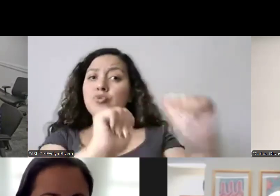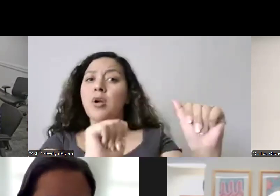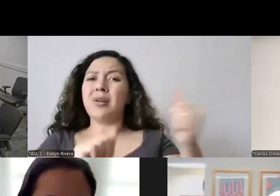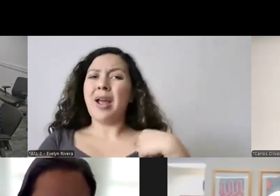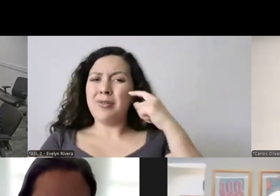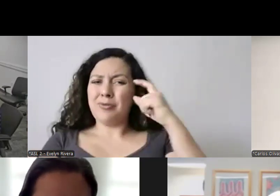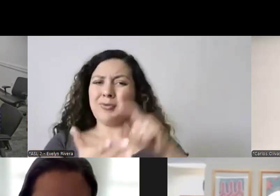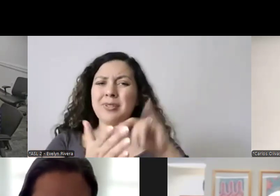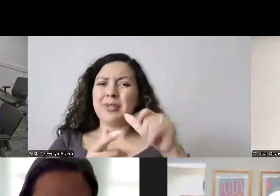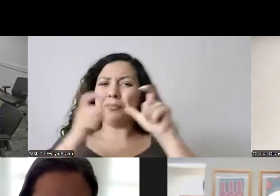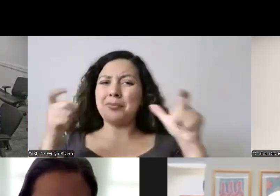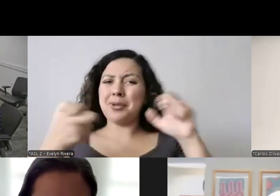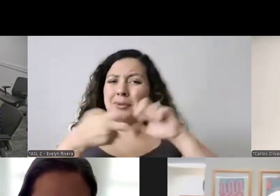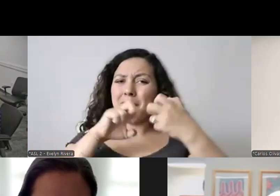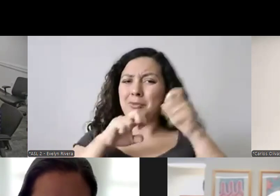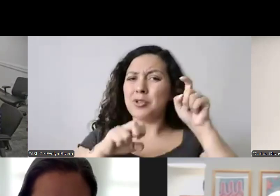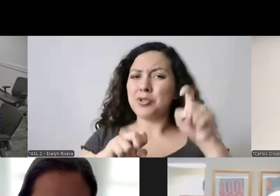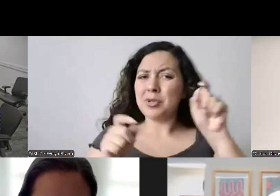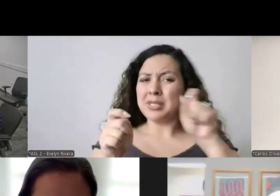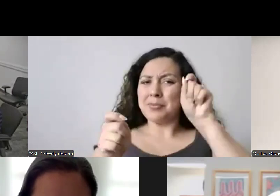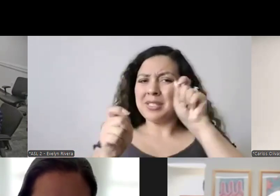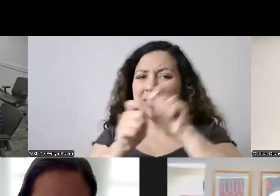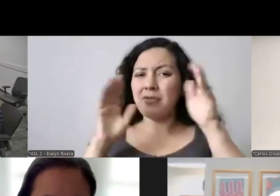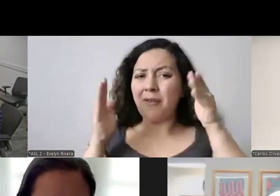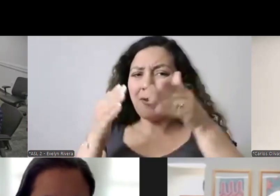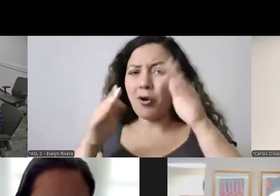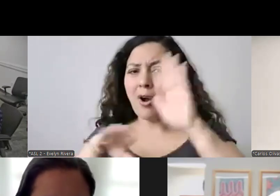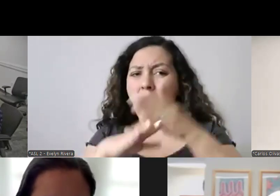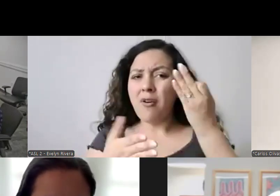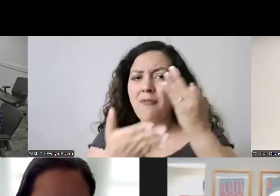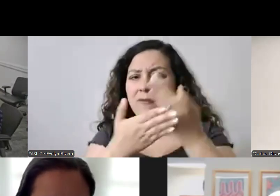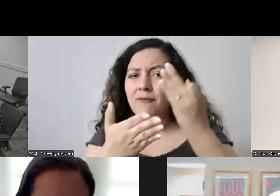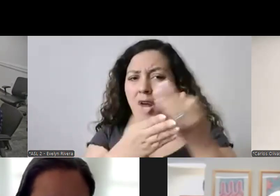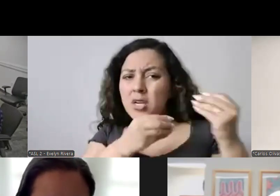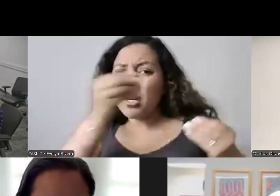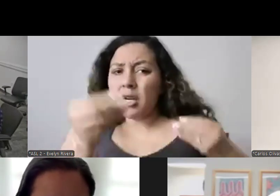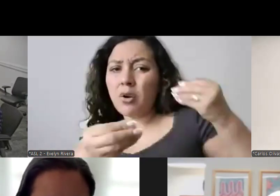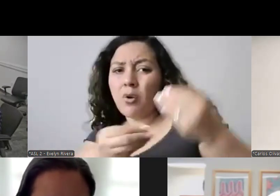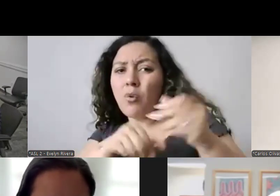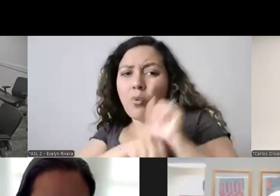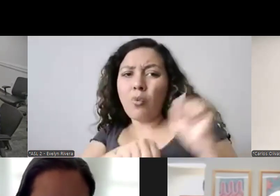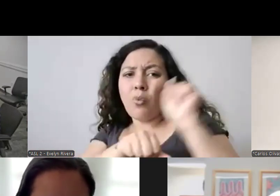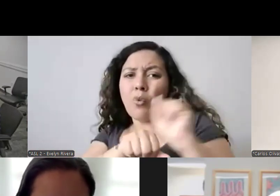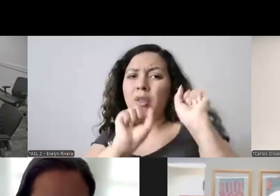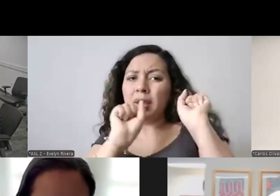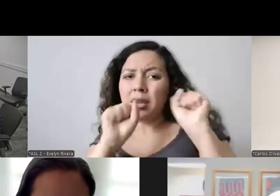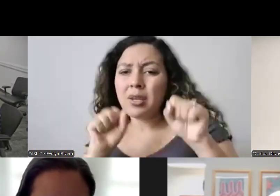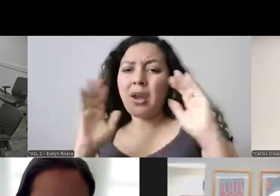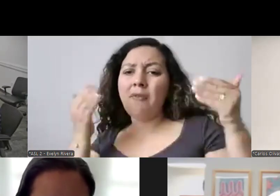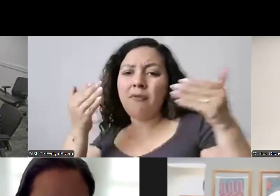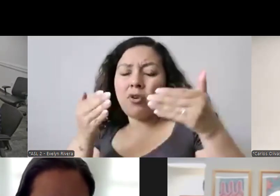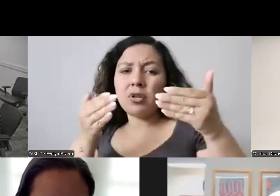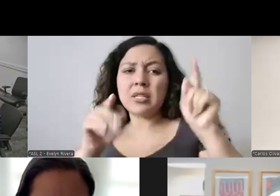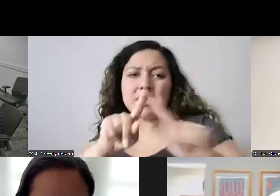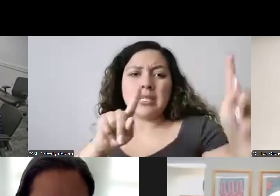problem. There really ought to be a very specific focus on funding work that would prospectively test, what methods would be